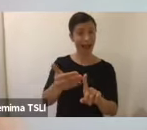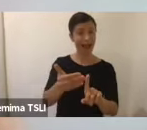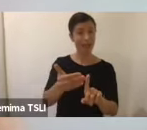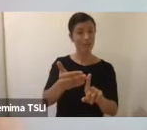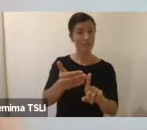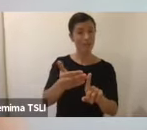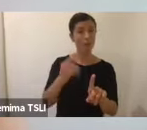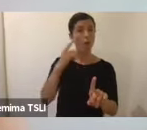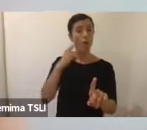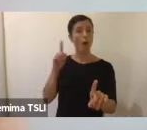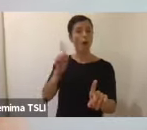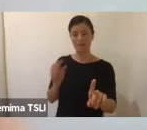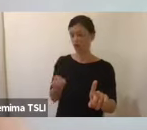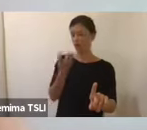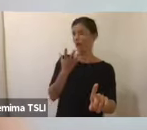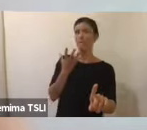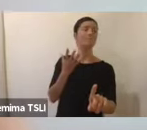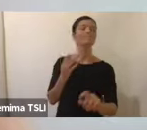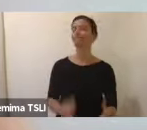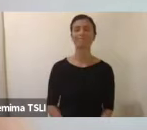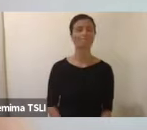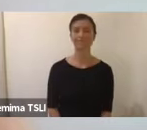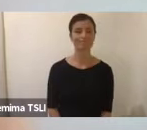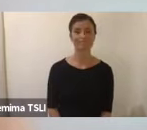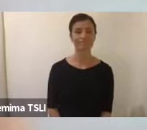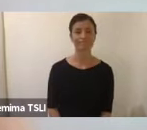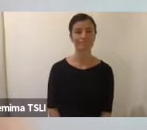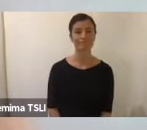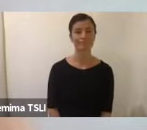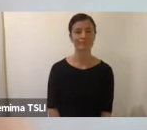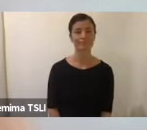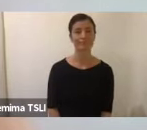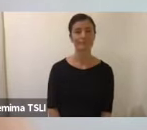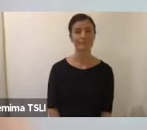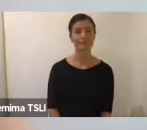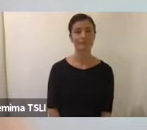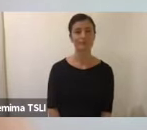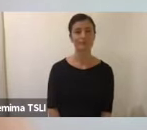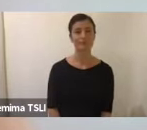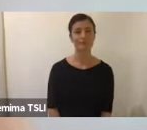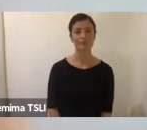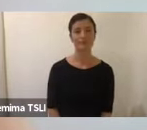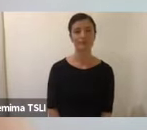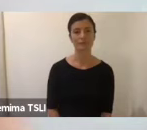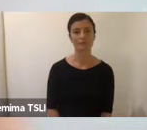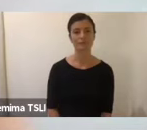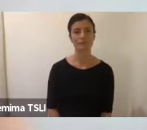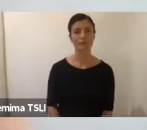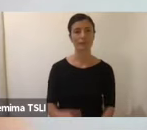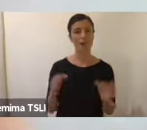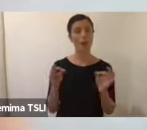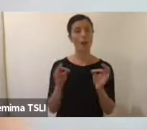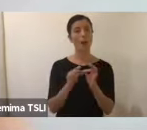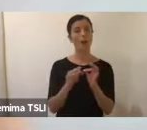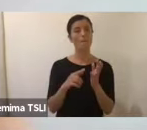positive regret or free we really have some great buddhist practices to work with